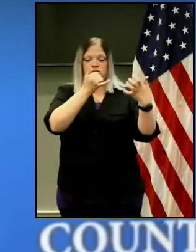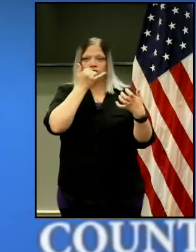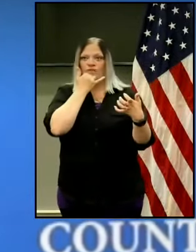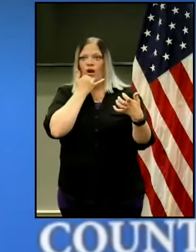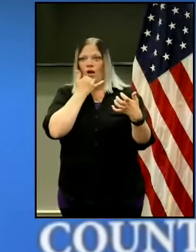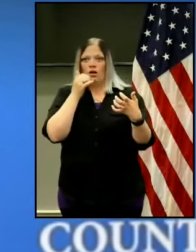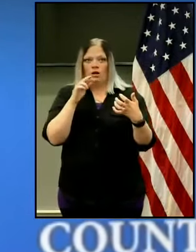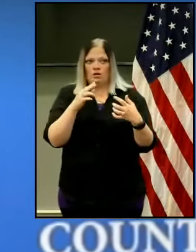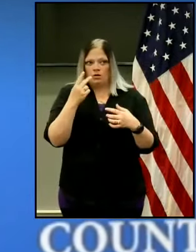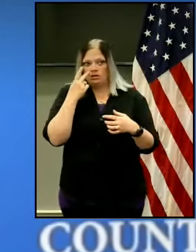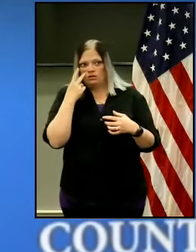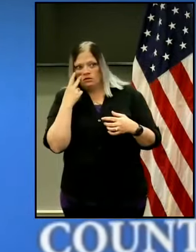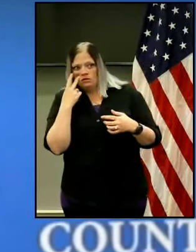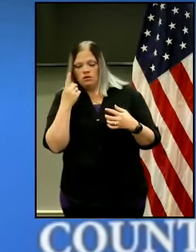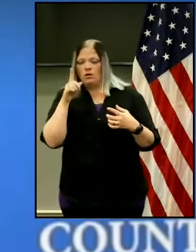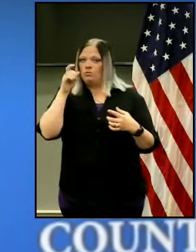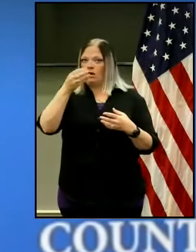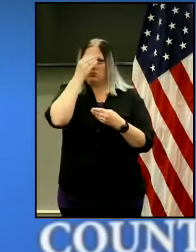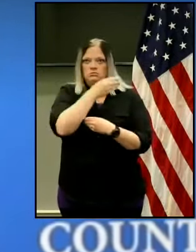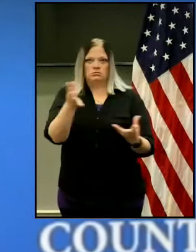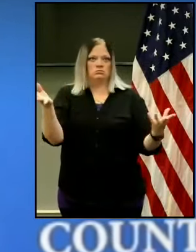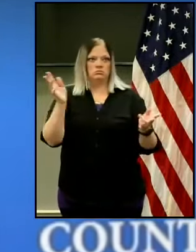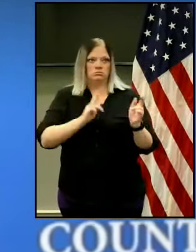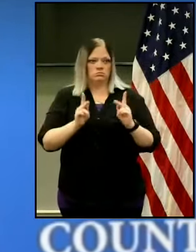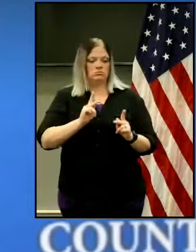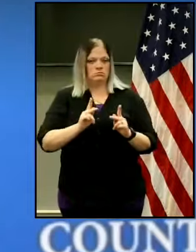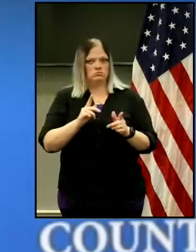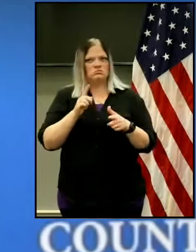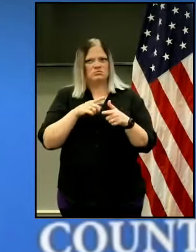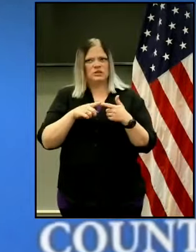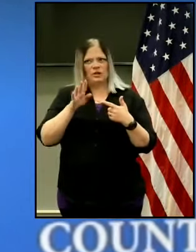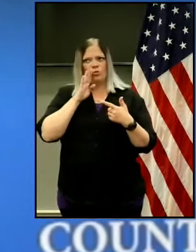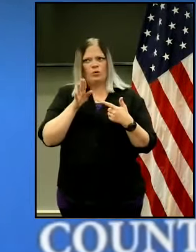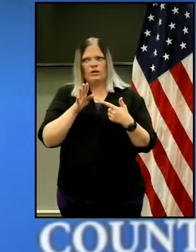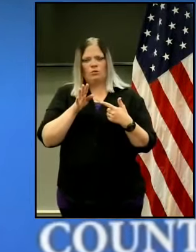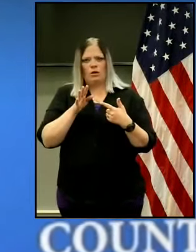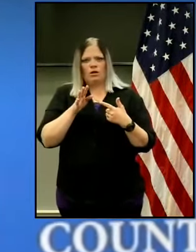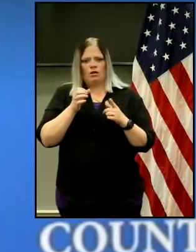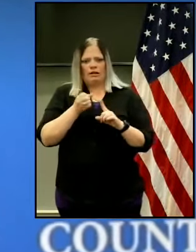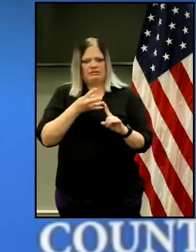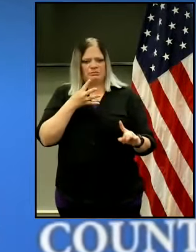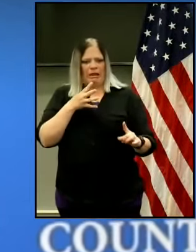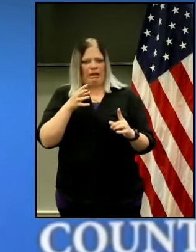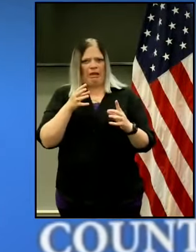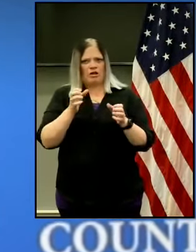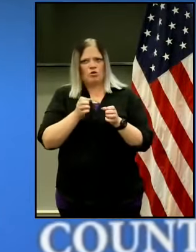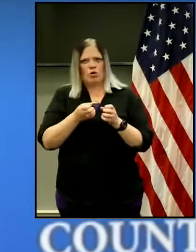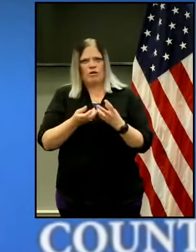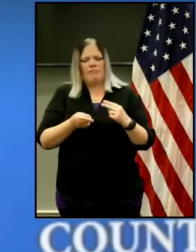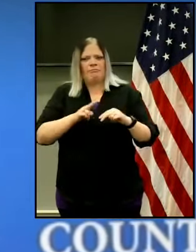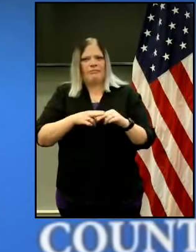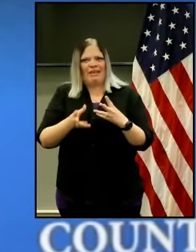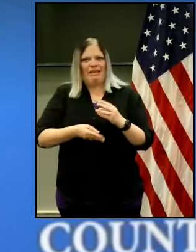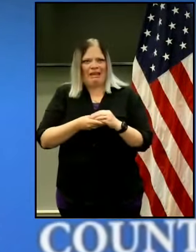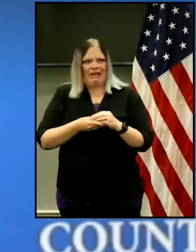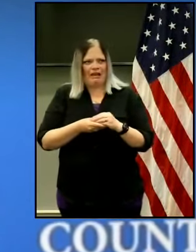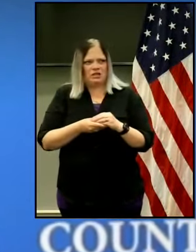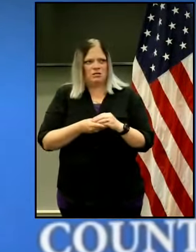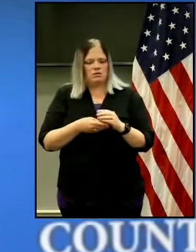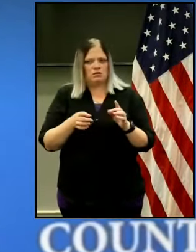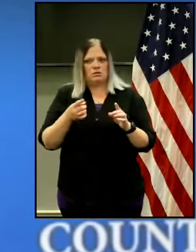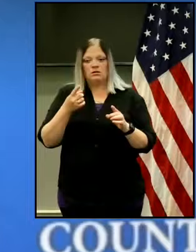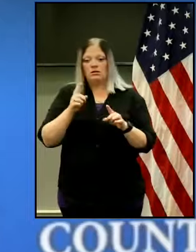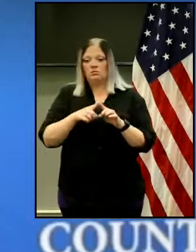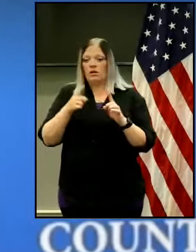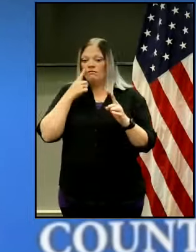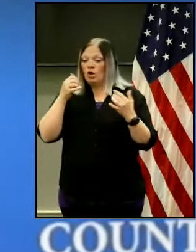or we see things that we need to get out in the public's eye, we will be expanding the COVID-19 press briefings. But for now, it is our intention